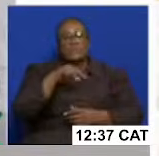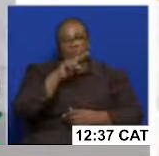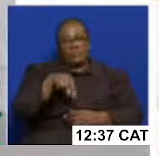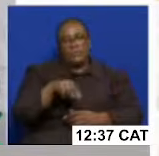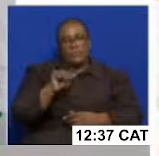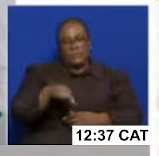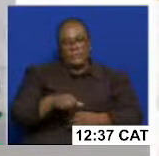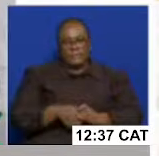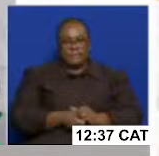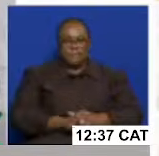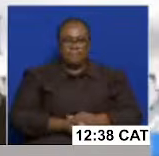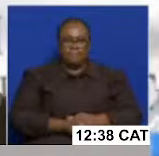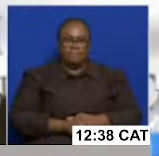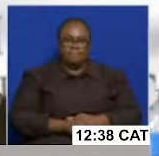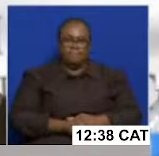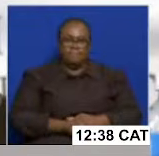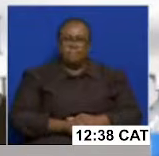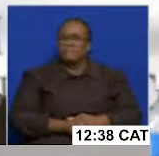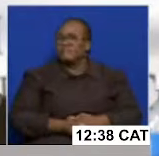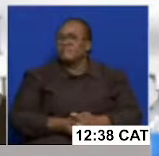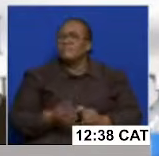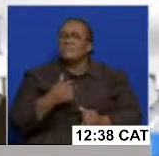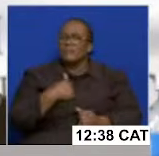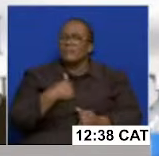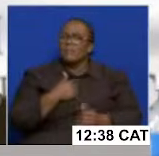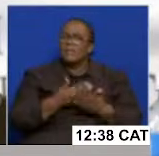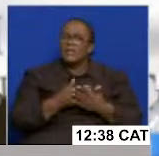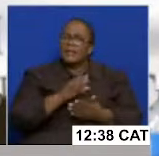Can I just ask a follow-up?